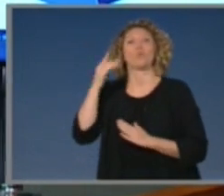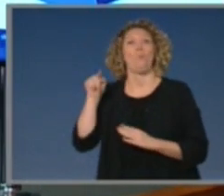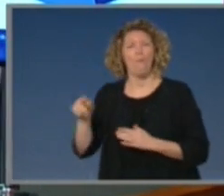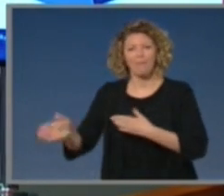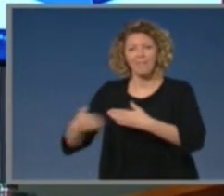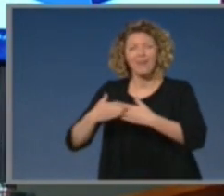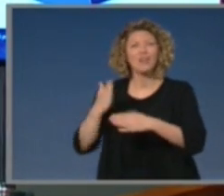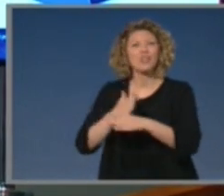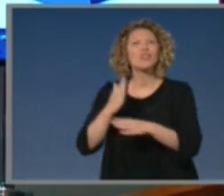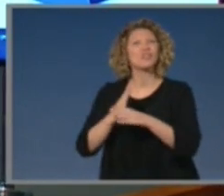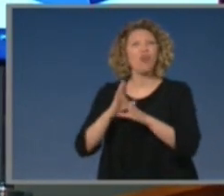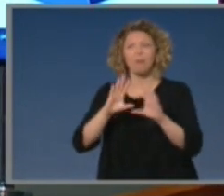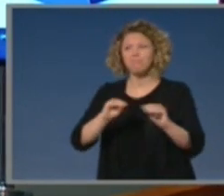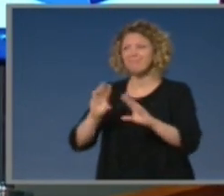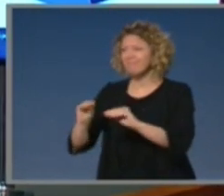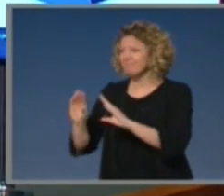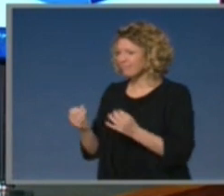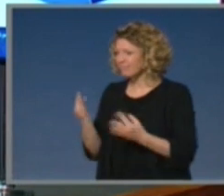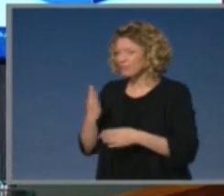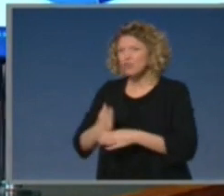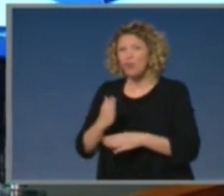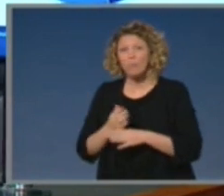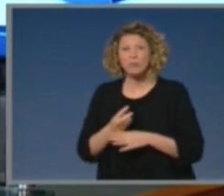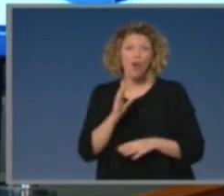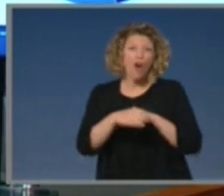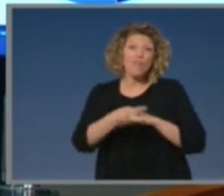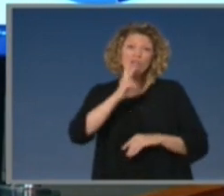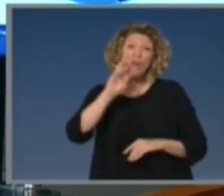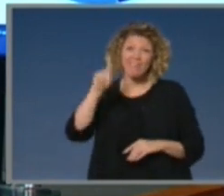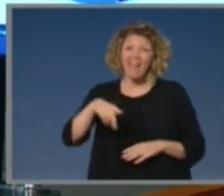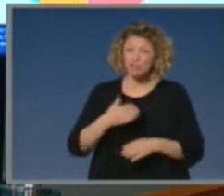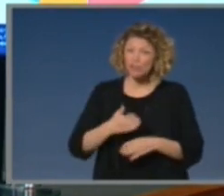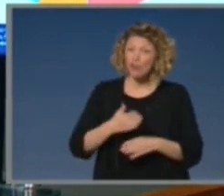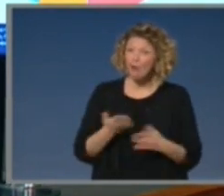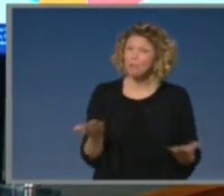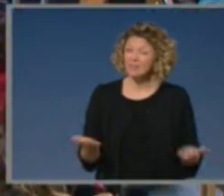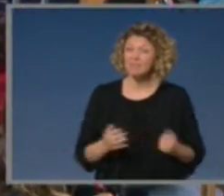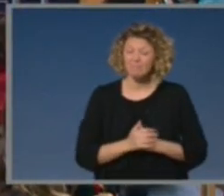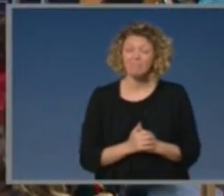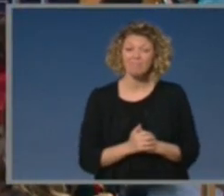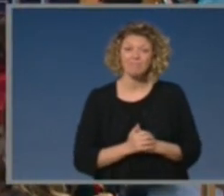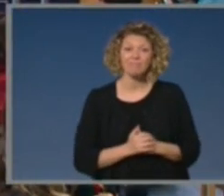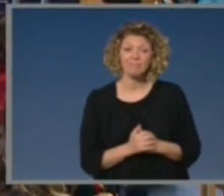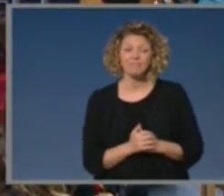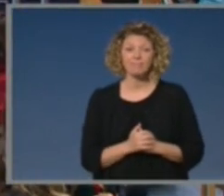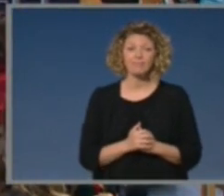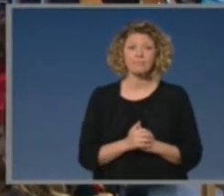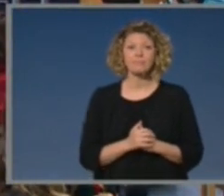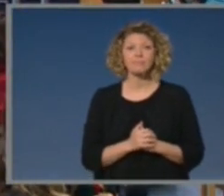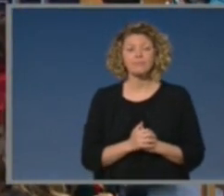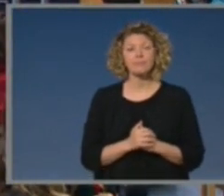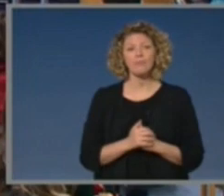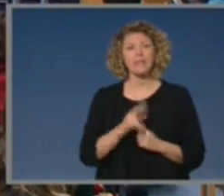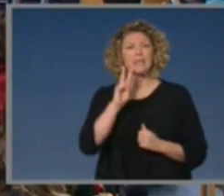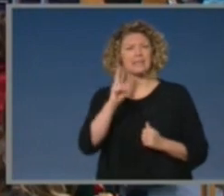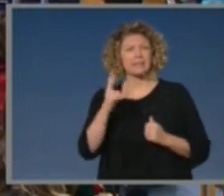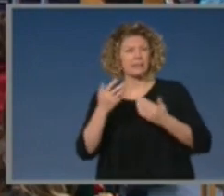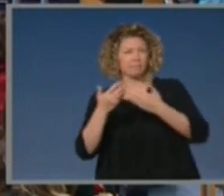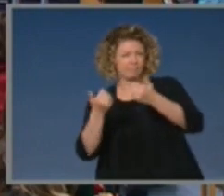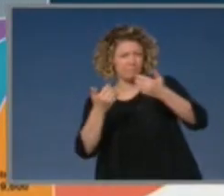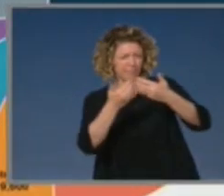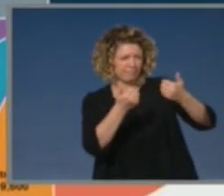around 304,000 jobs. Go to the next slide. When you break it out, the same